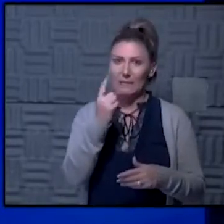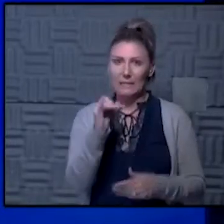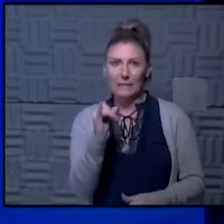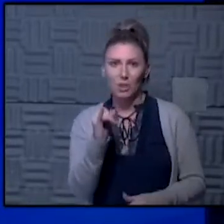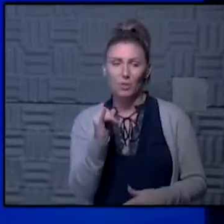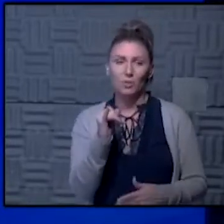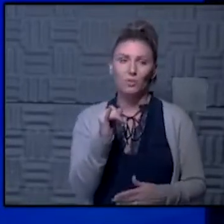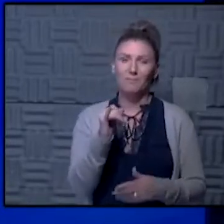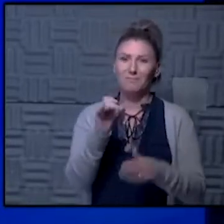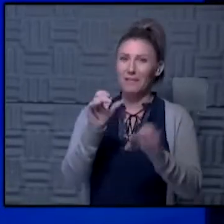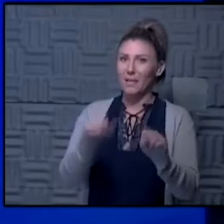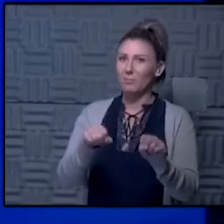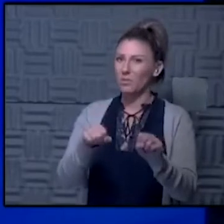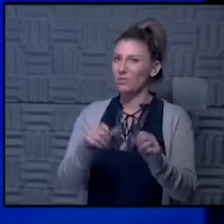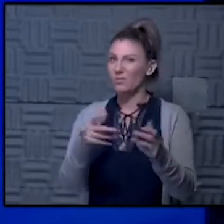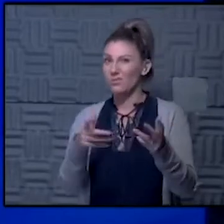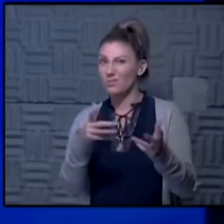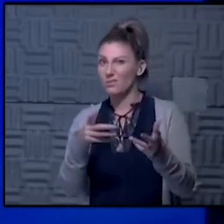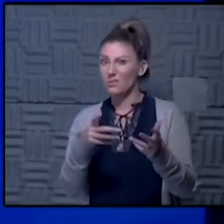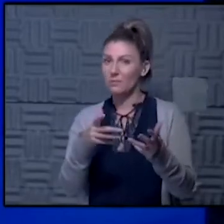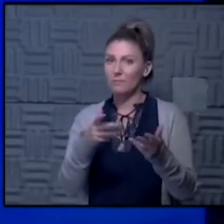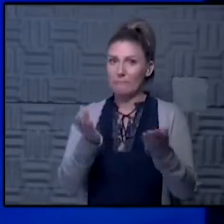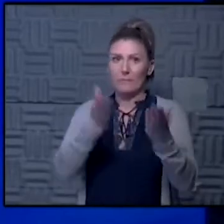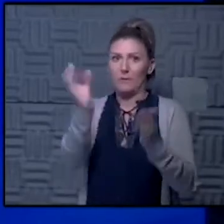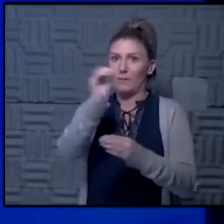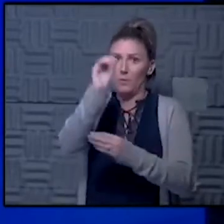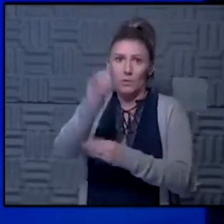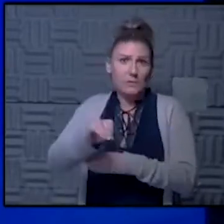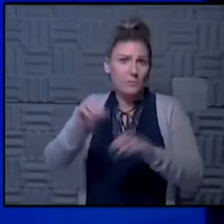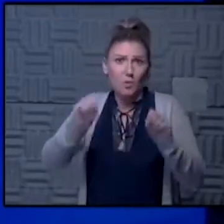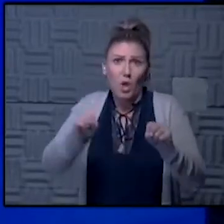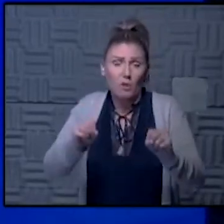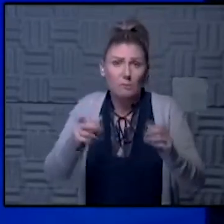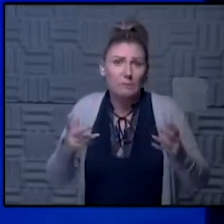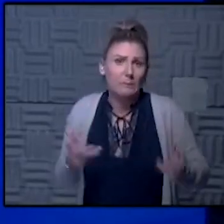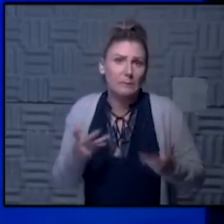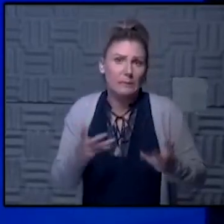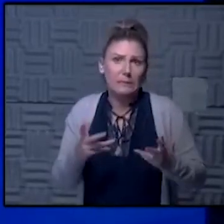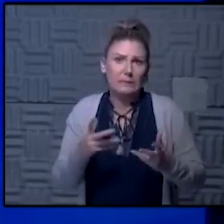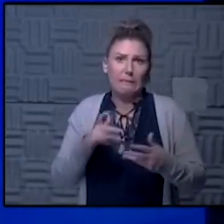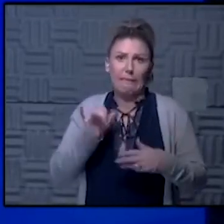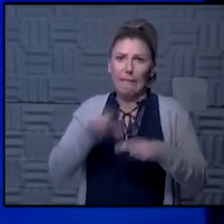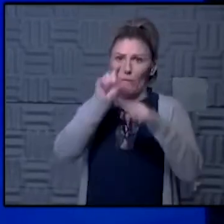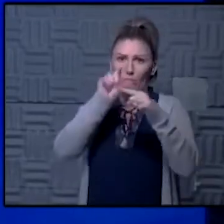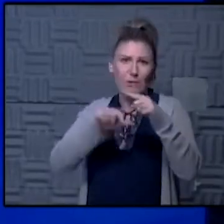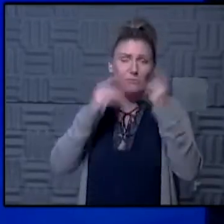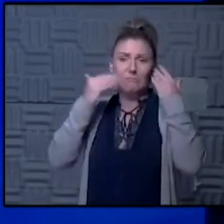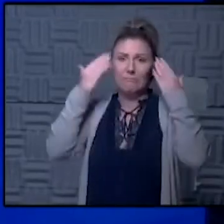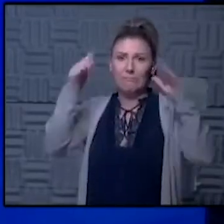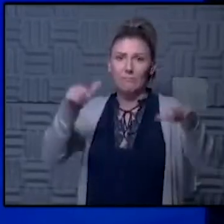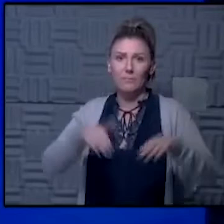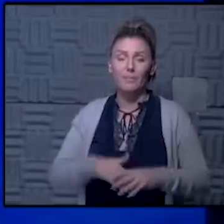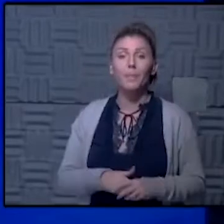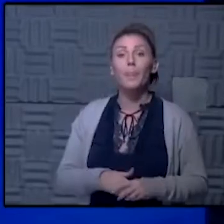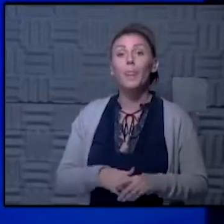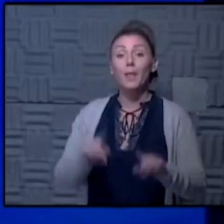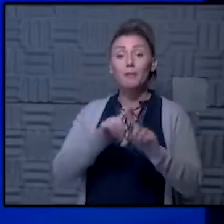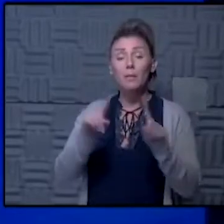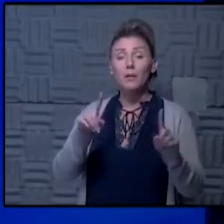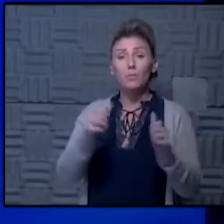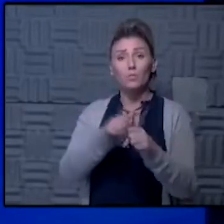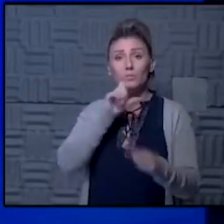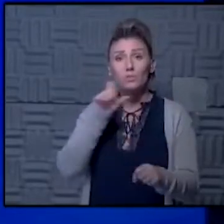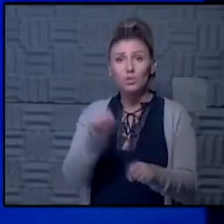be able to give you a percentage, a probability and odds ratio. I think we know with certainty